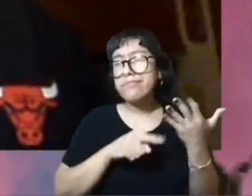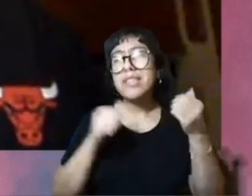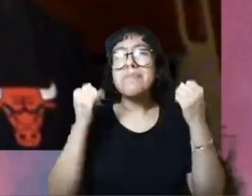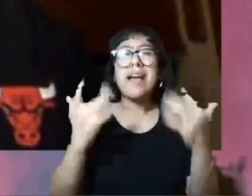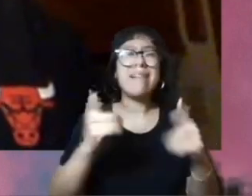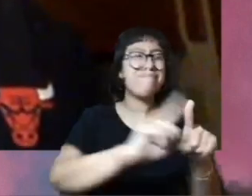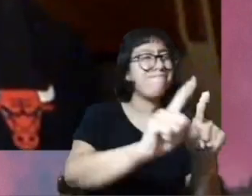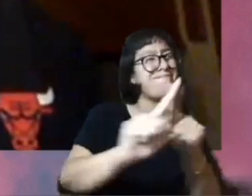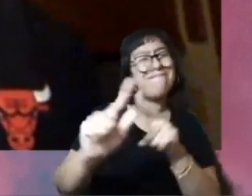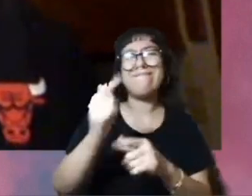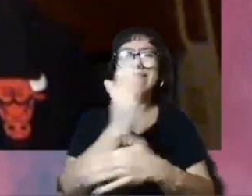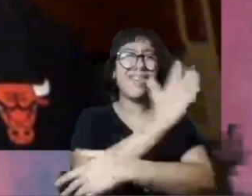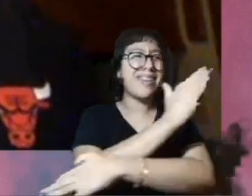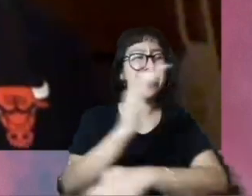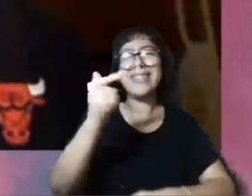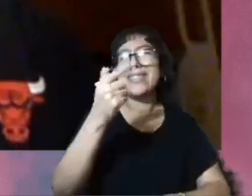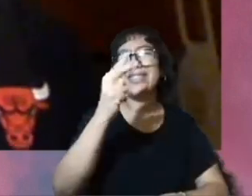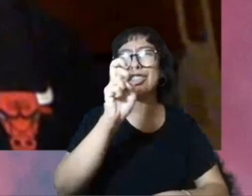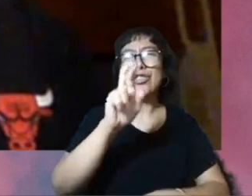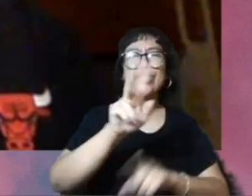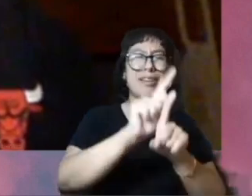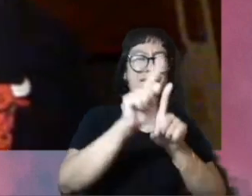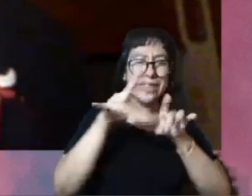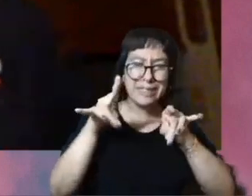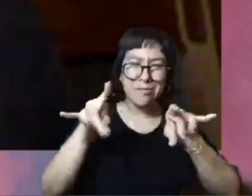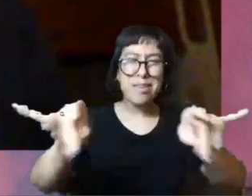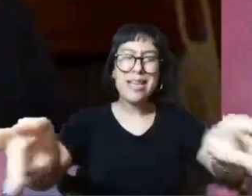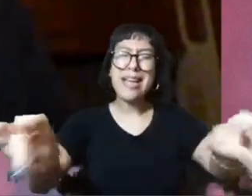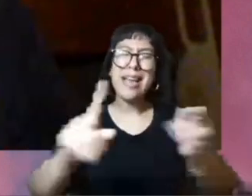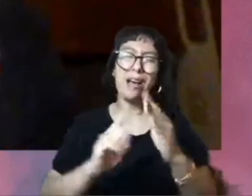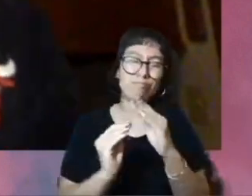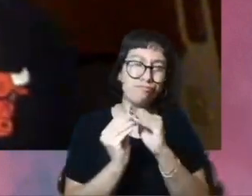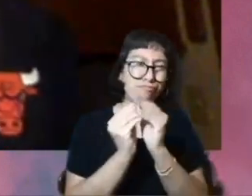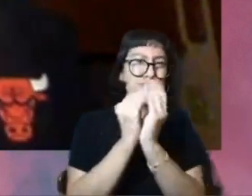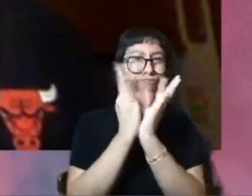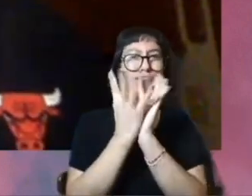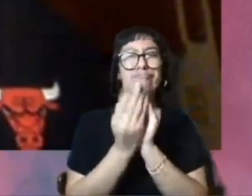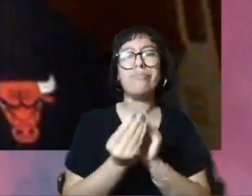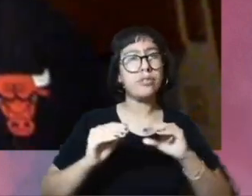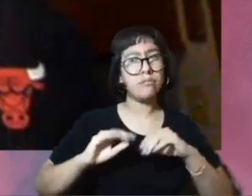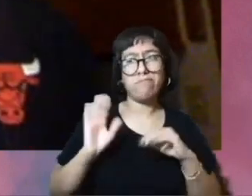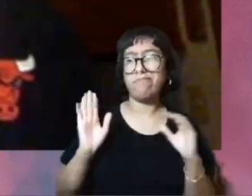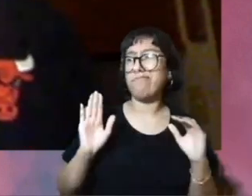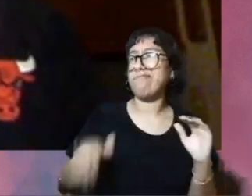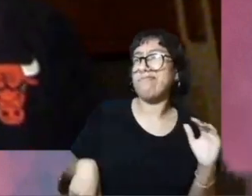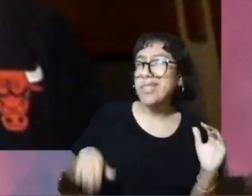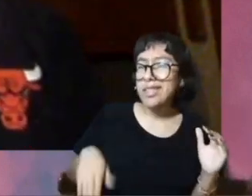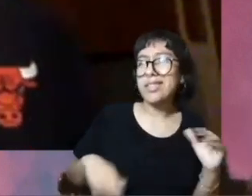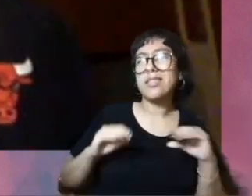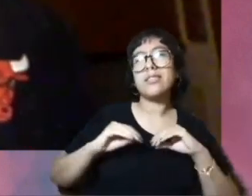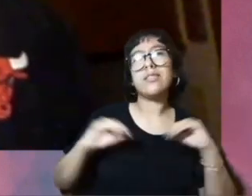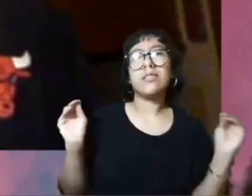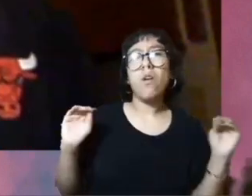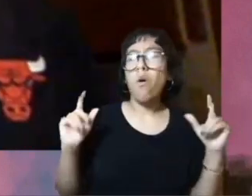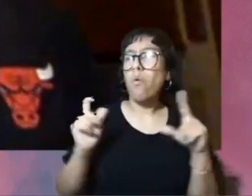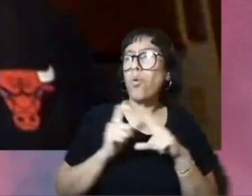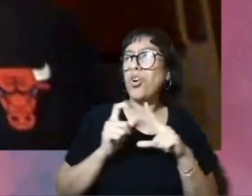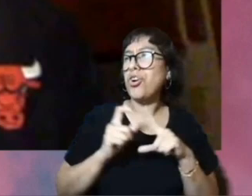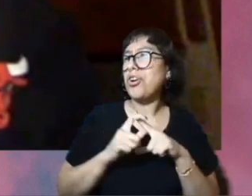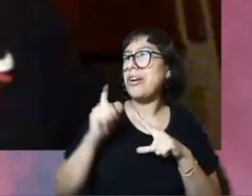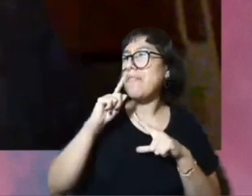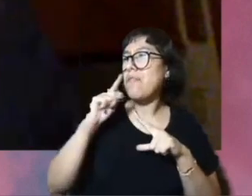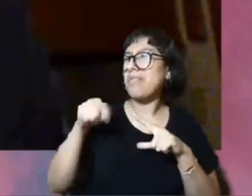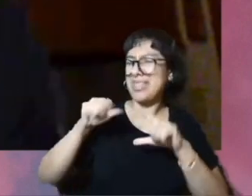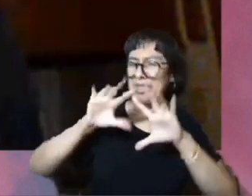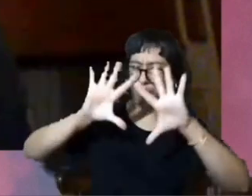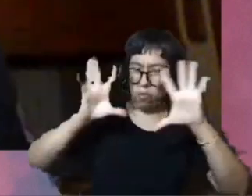as dandelion seeds spinning in spring. Ain't yet no word for a